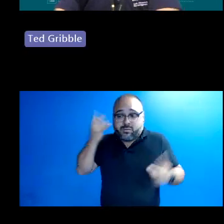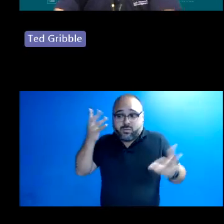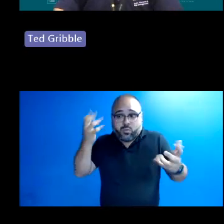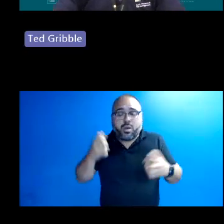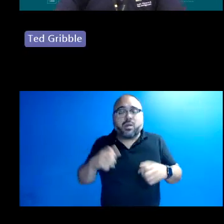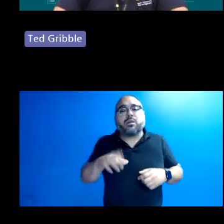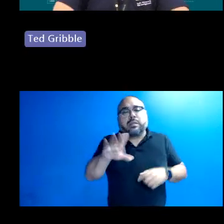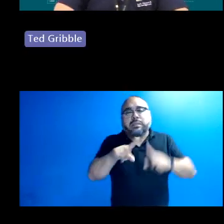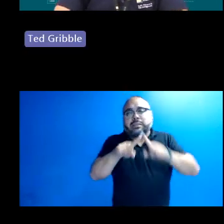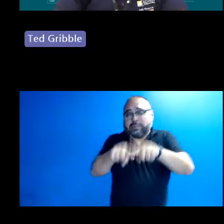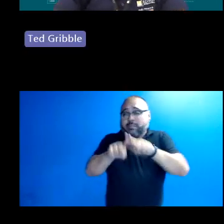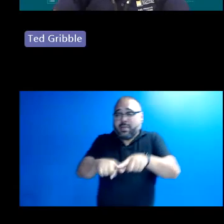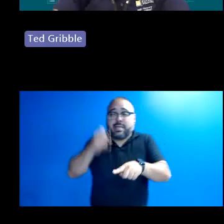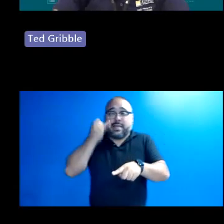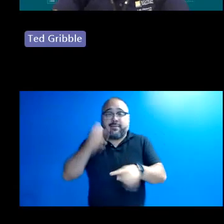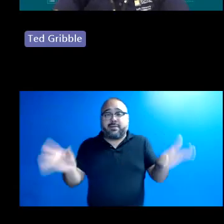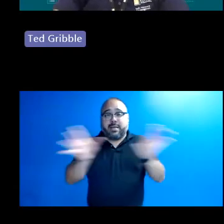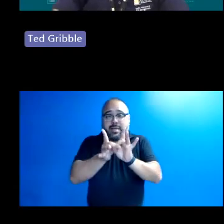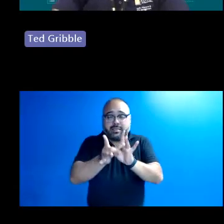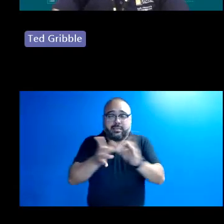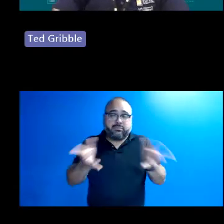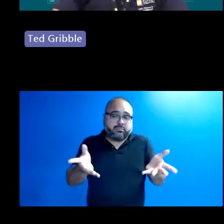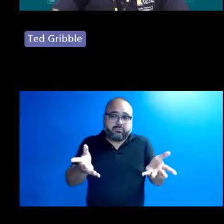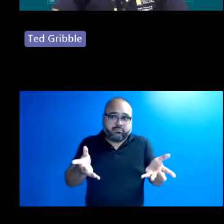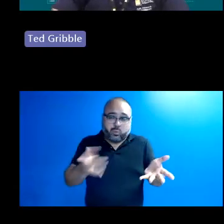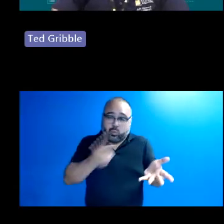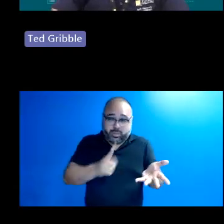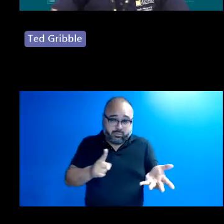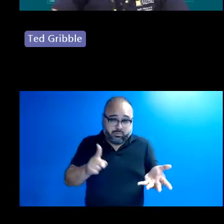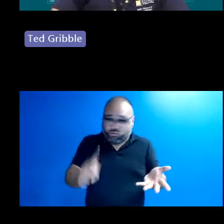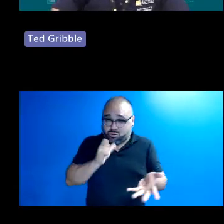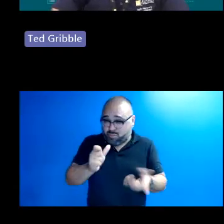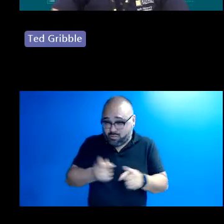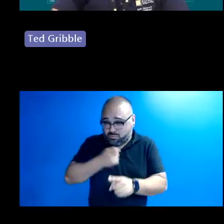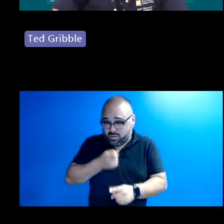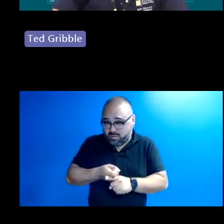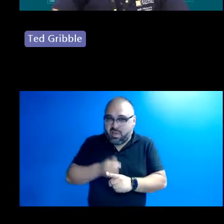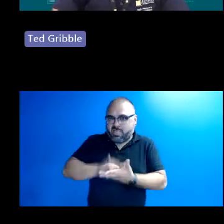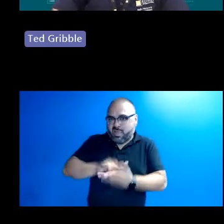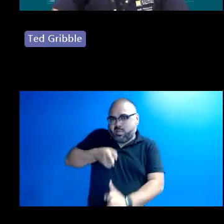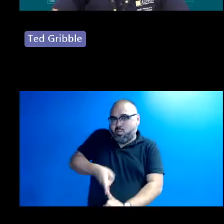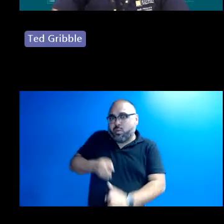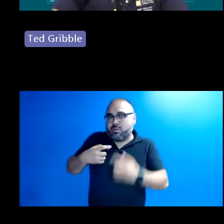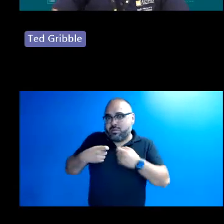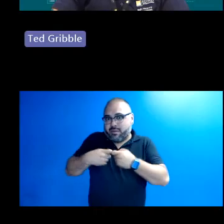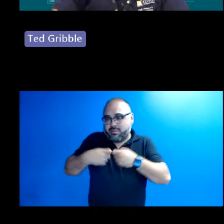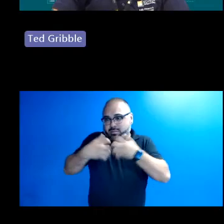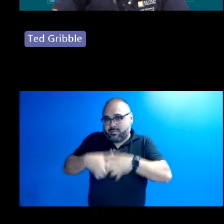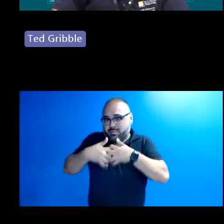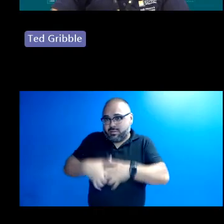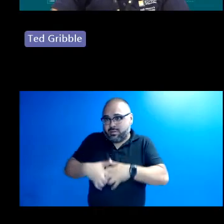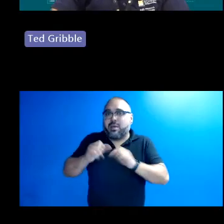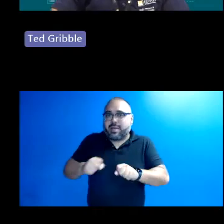Depending on connected, hypothetically, no, it would not be. That's the point of a whole house generator. They can provide a backup